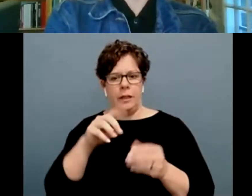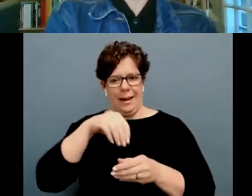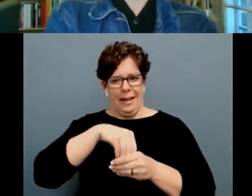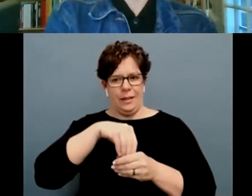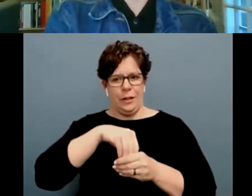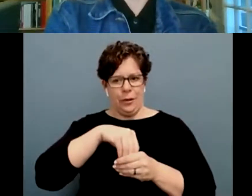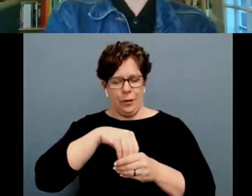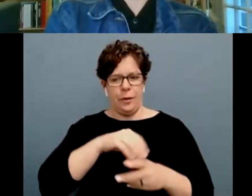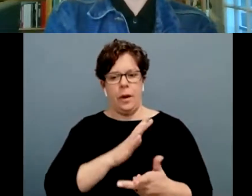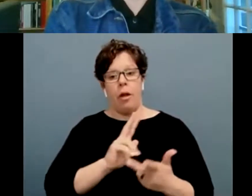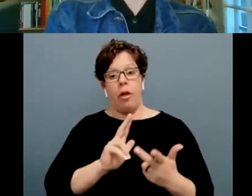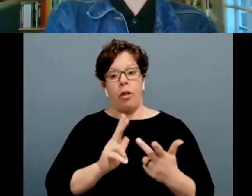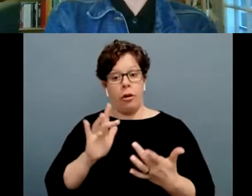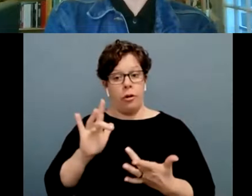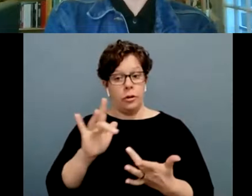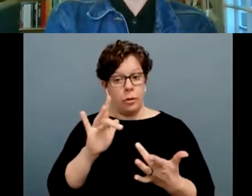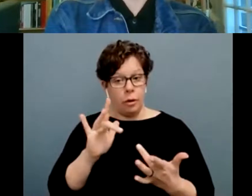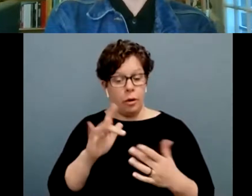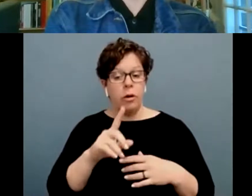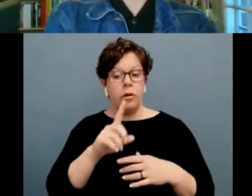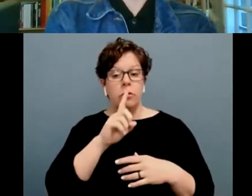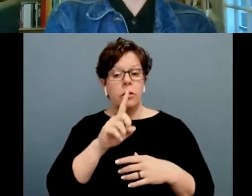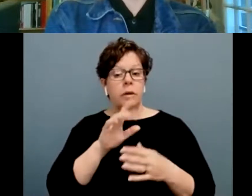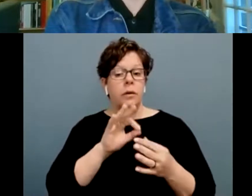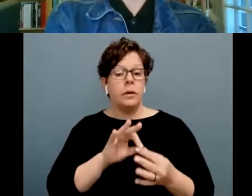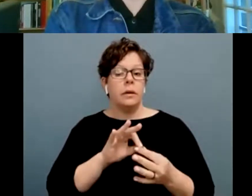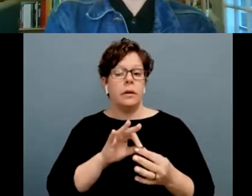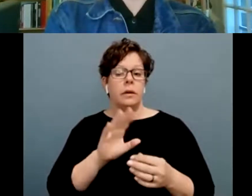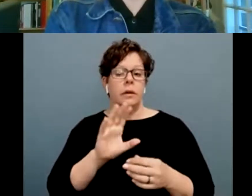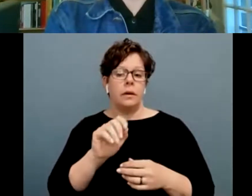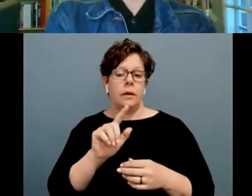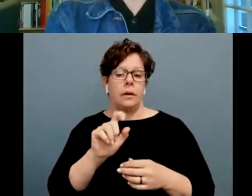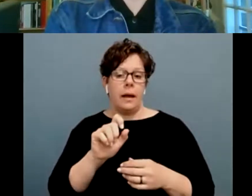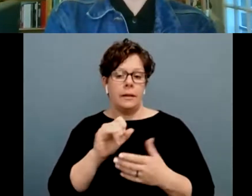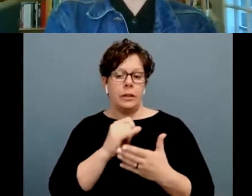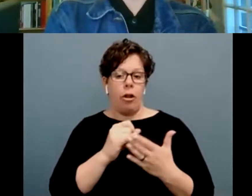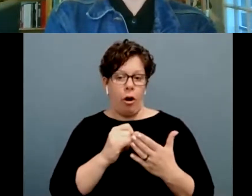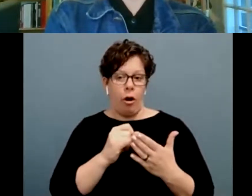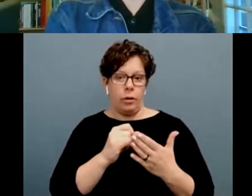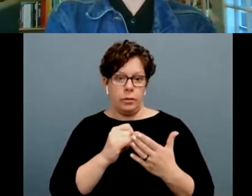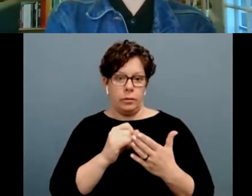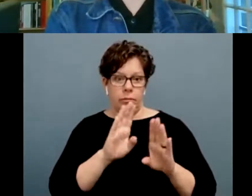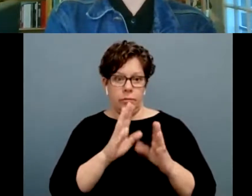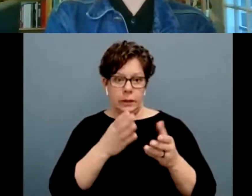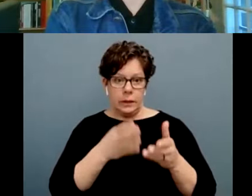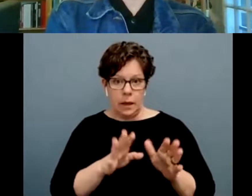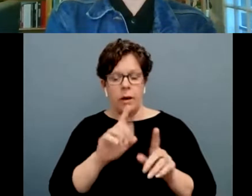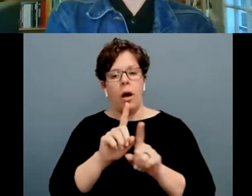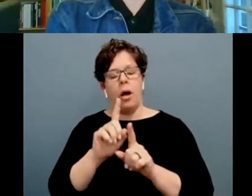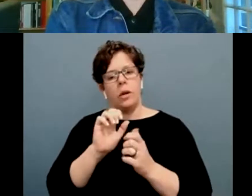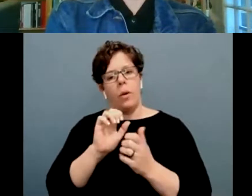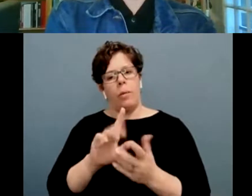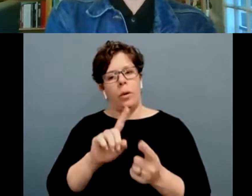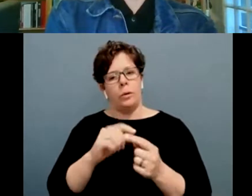And then the third tour is really focused around Castle's artwork and art making practice. And so we're doing these in a